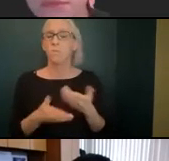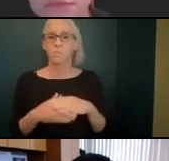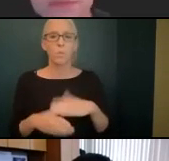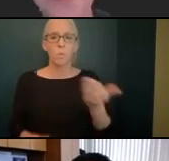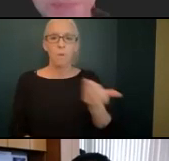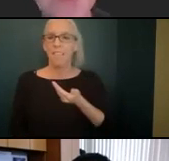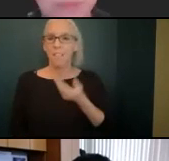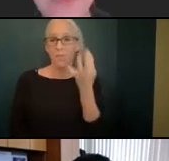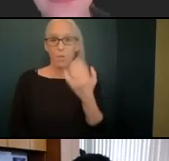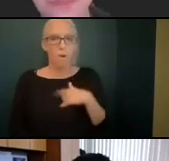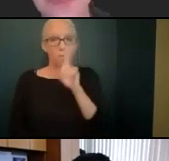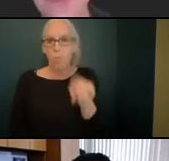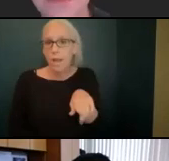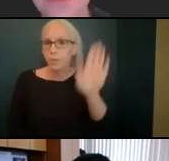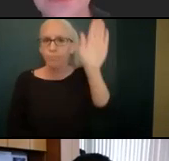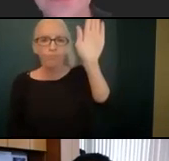with me.